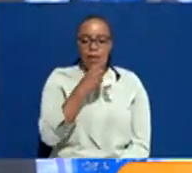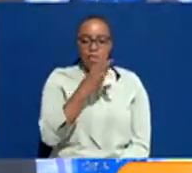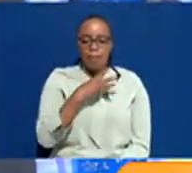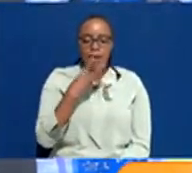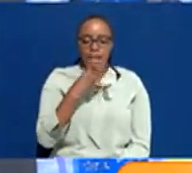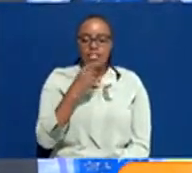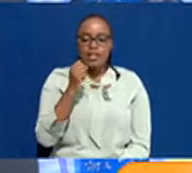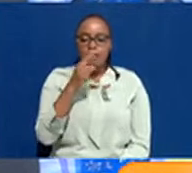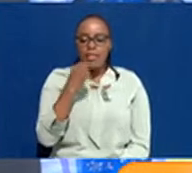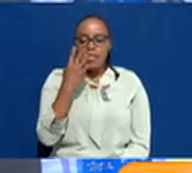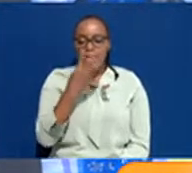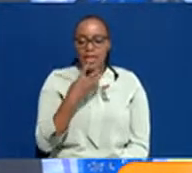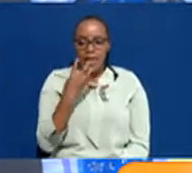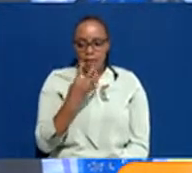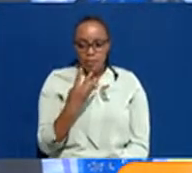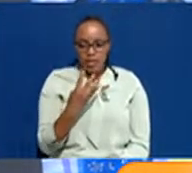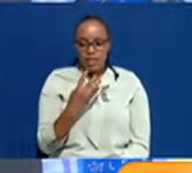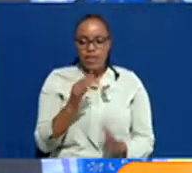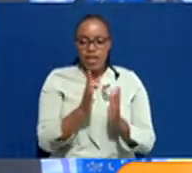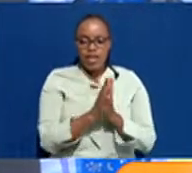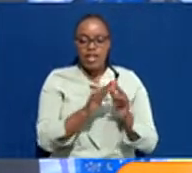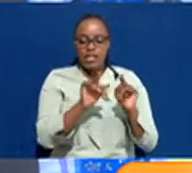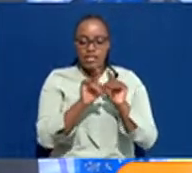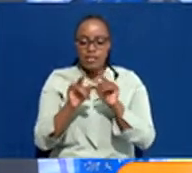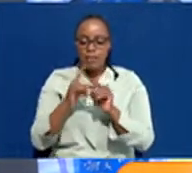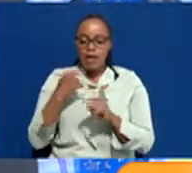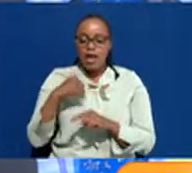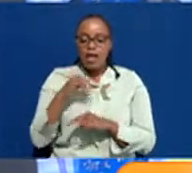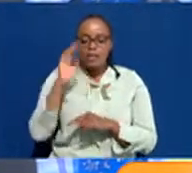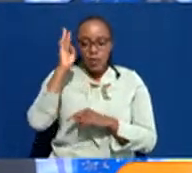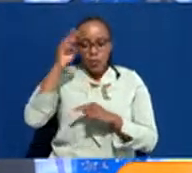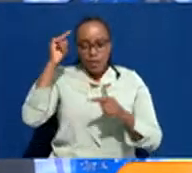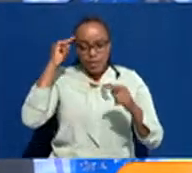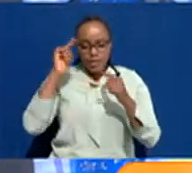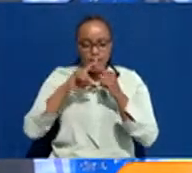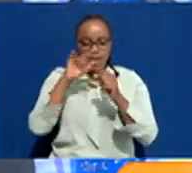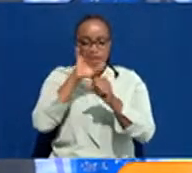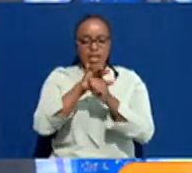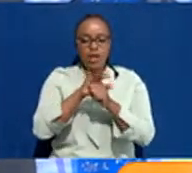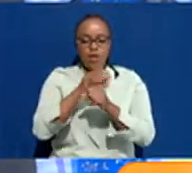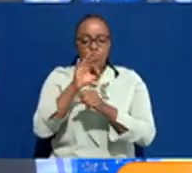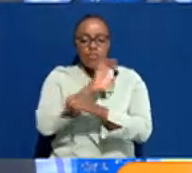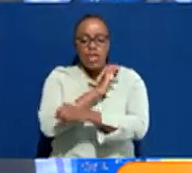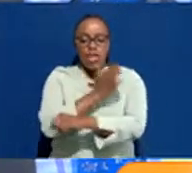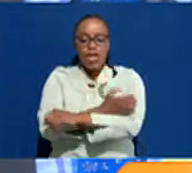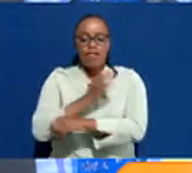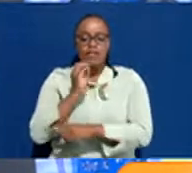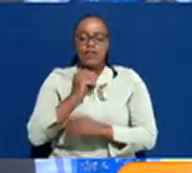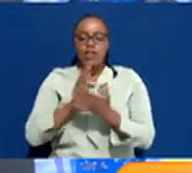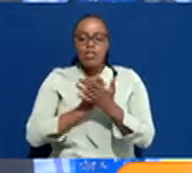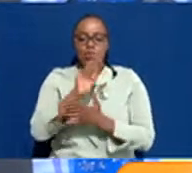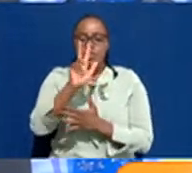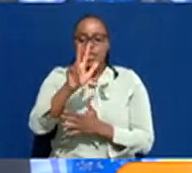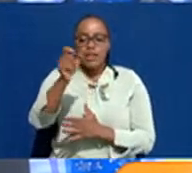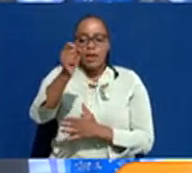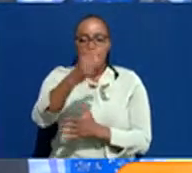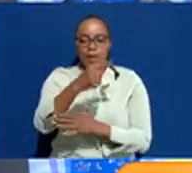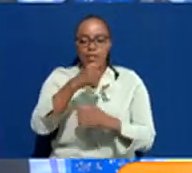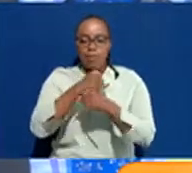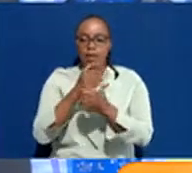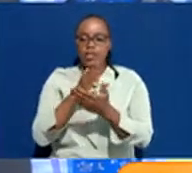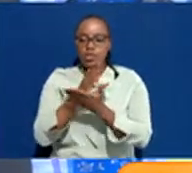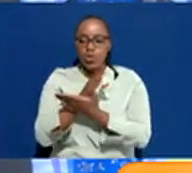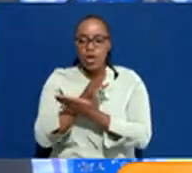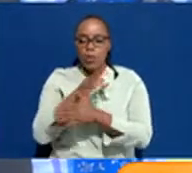most important months, and therefore we will target most of our efforts through these 3 months to ensure that